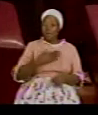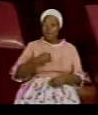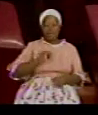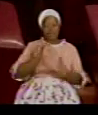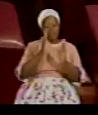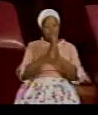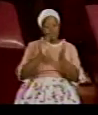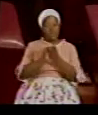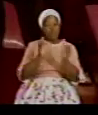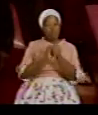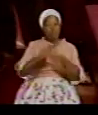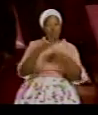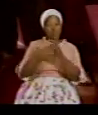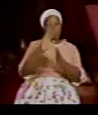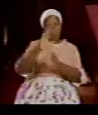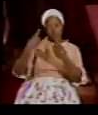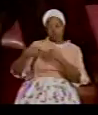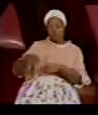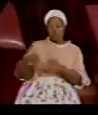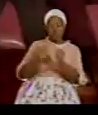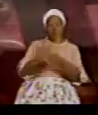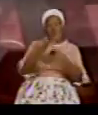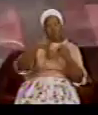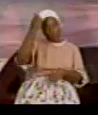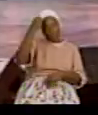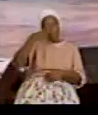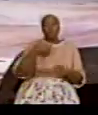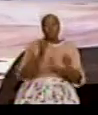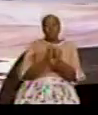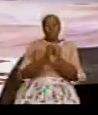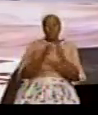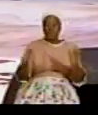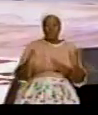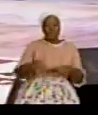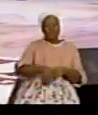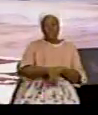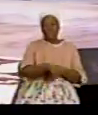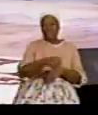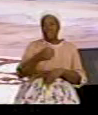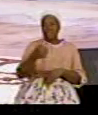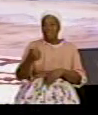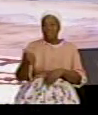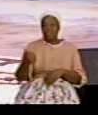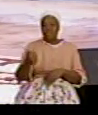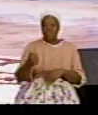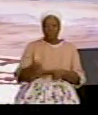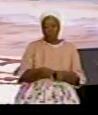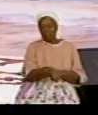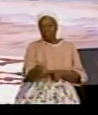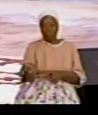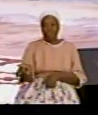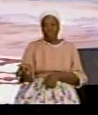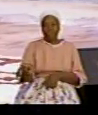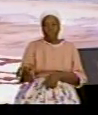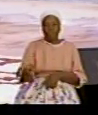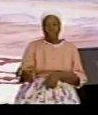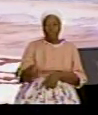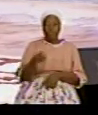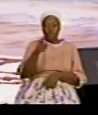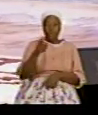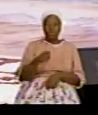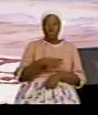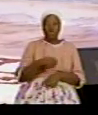all your heart, with all your mind, without any distraction, your heart